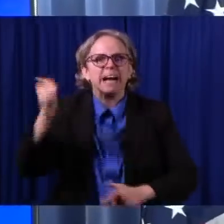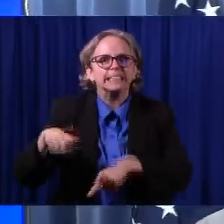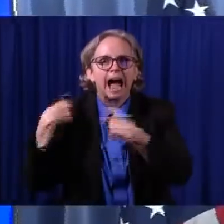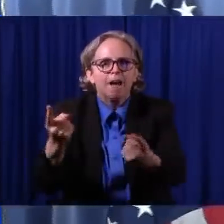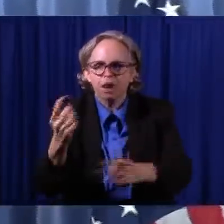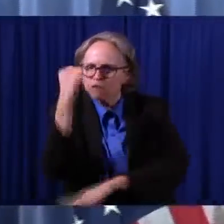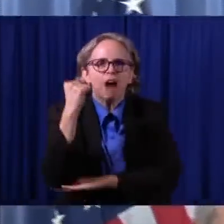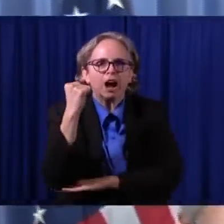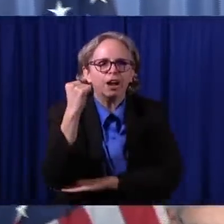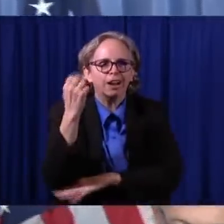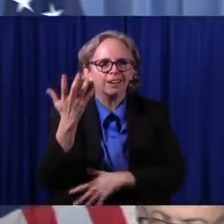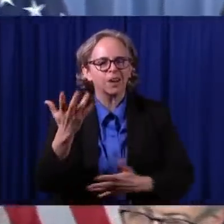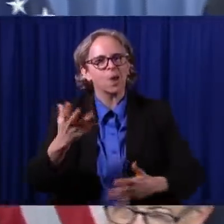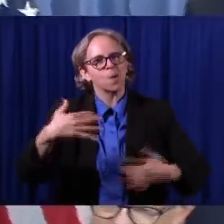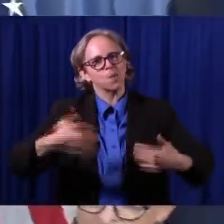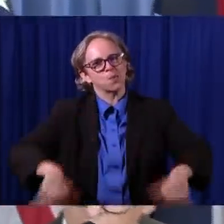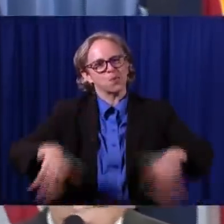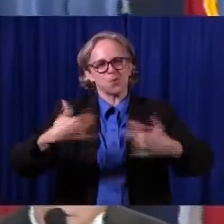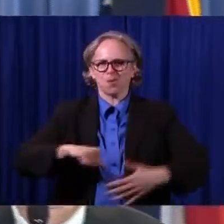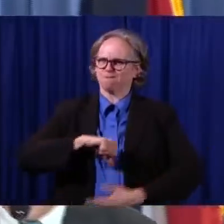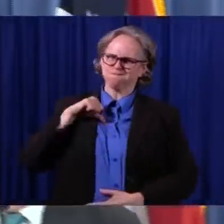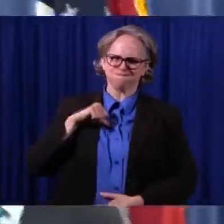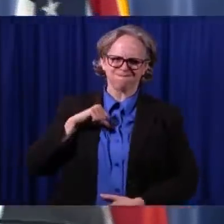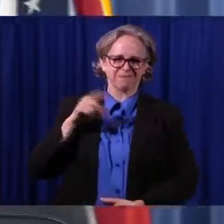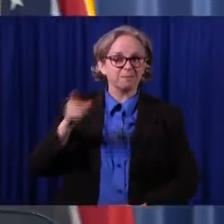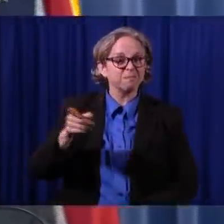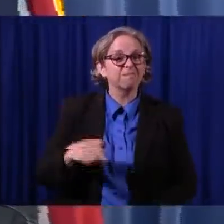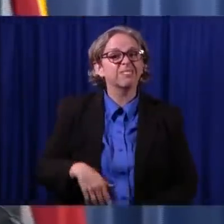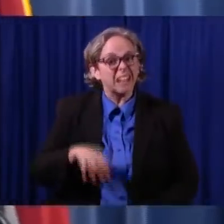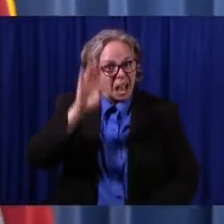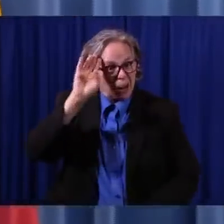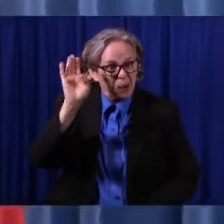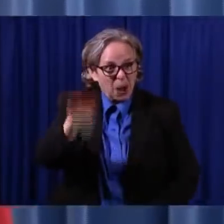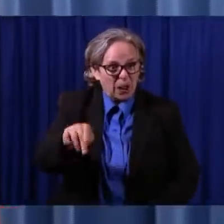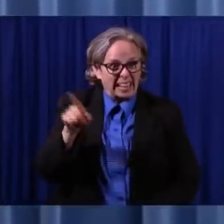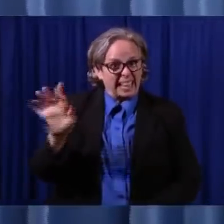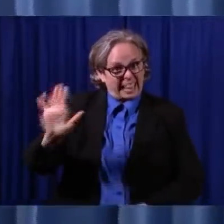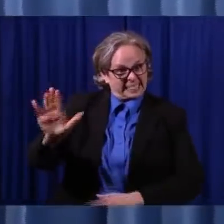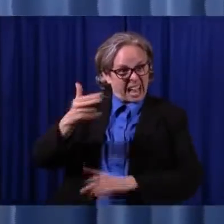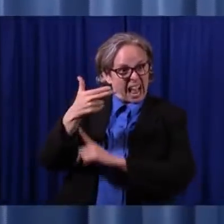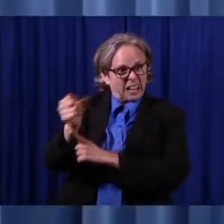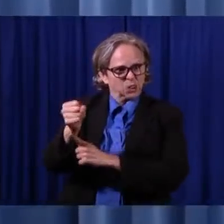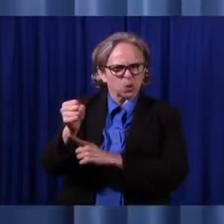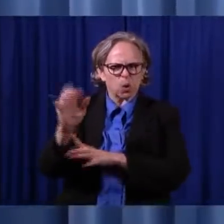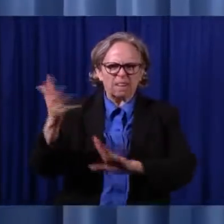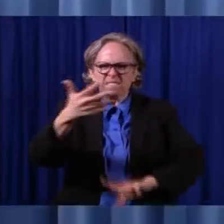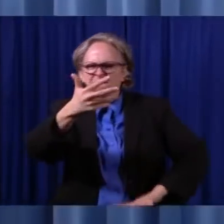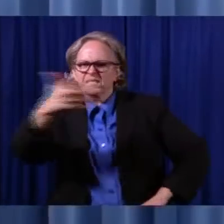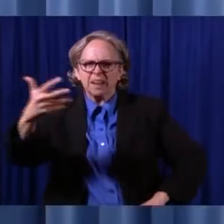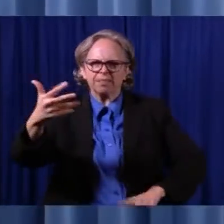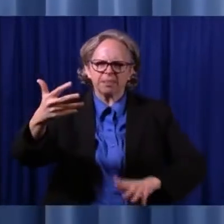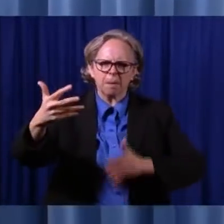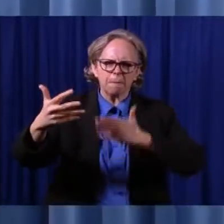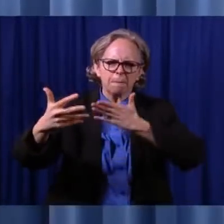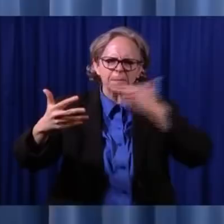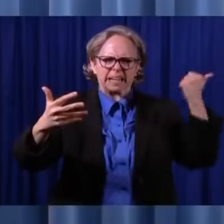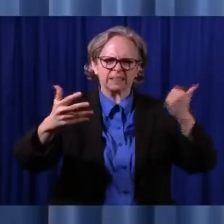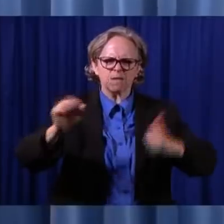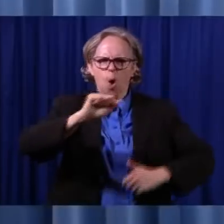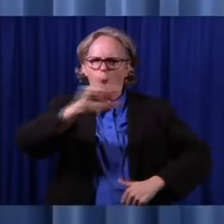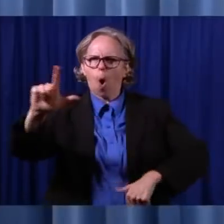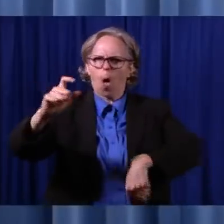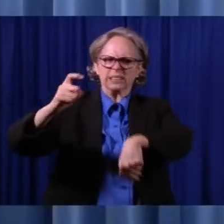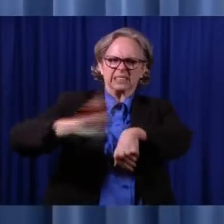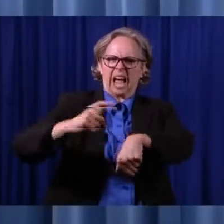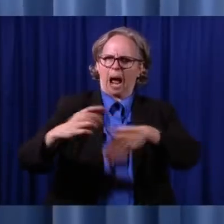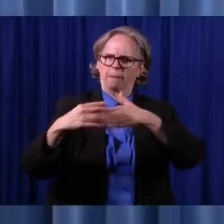is fifth of all-time leaders in his high school. So we're proud of Brian.